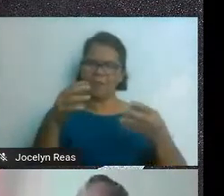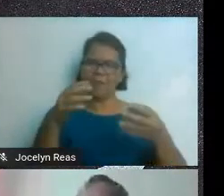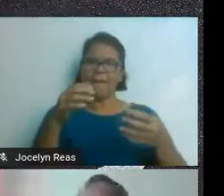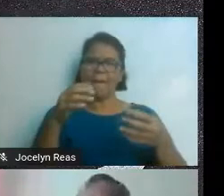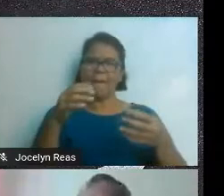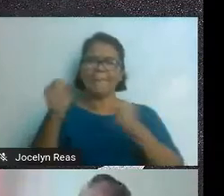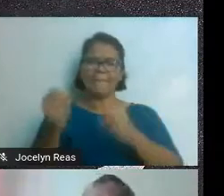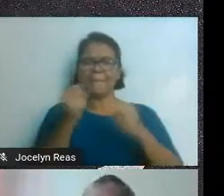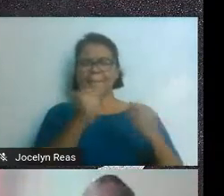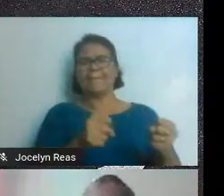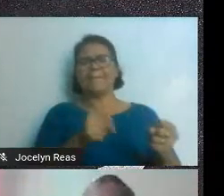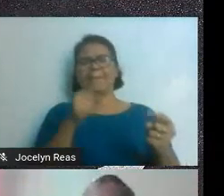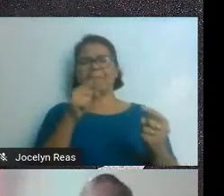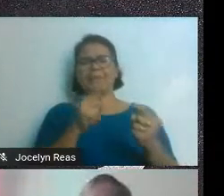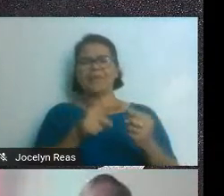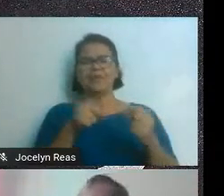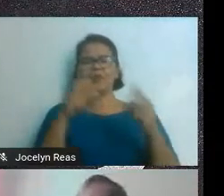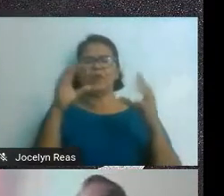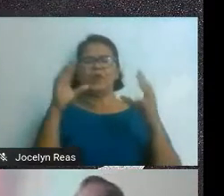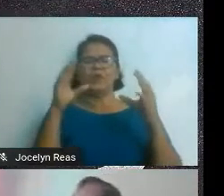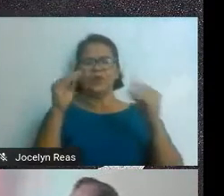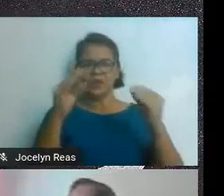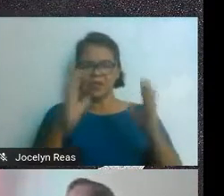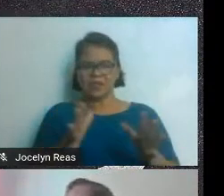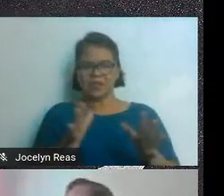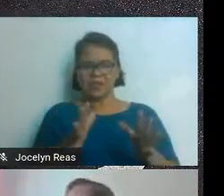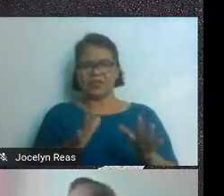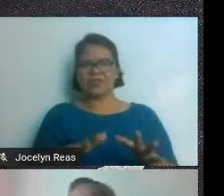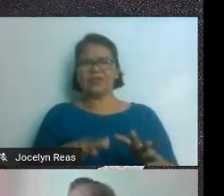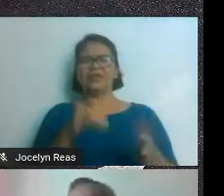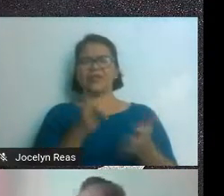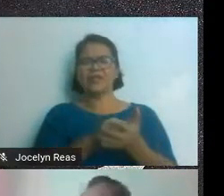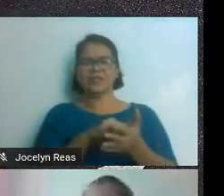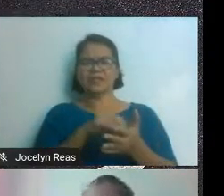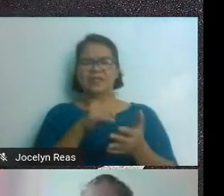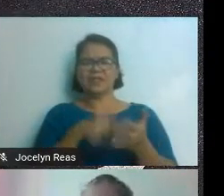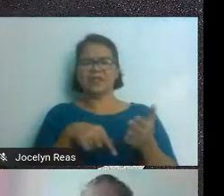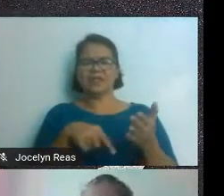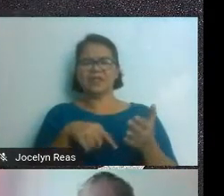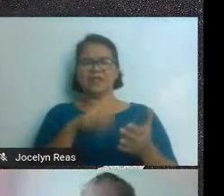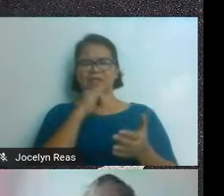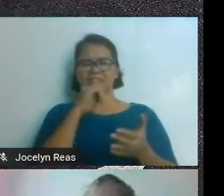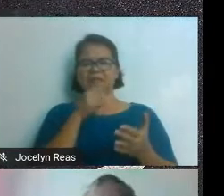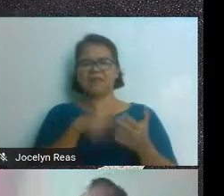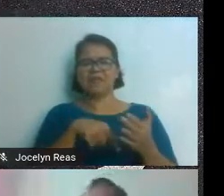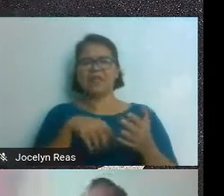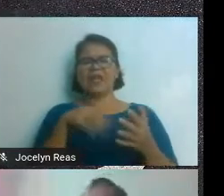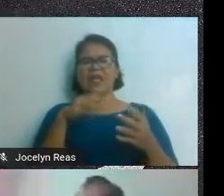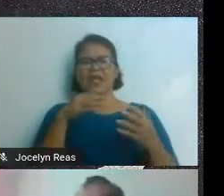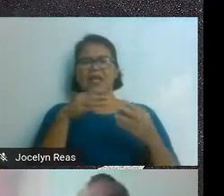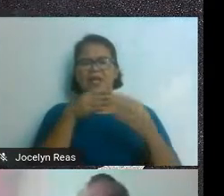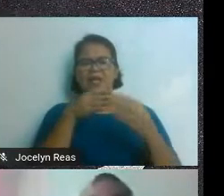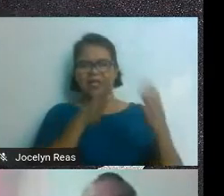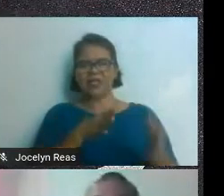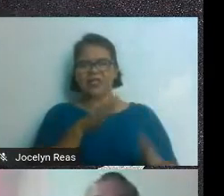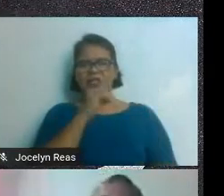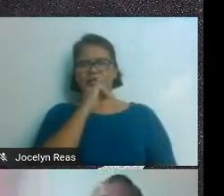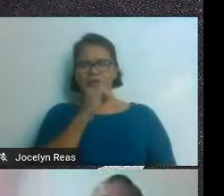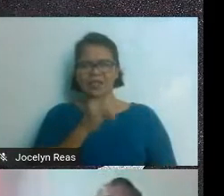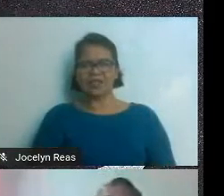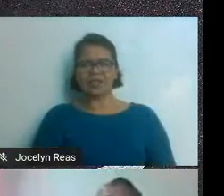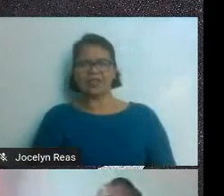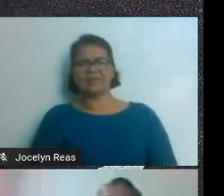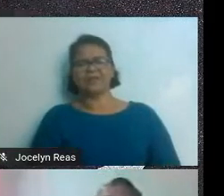let's make sure that the closing of the school year will not be, chaotic. So, nagay tayo ng bagong formula